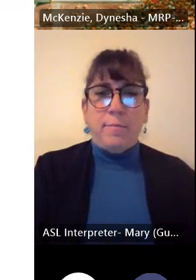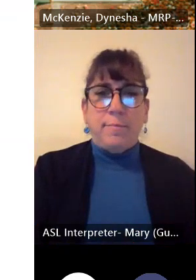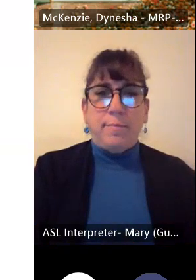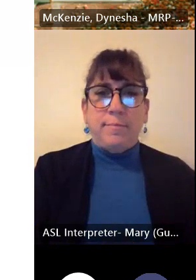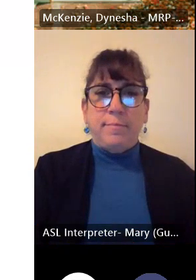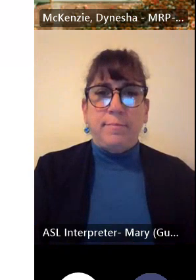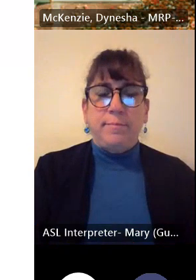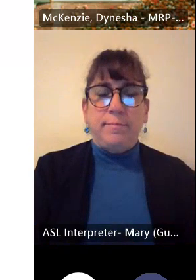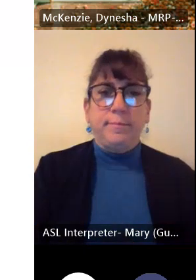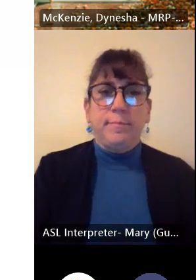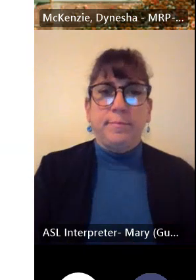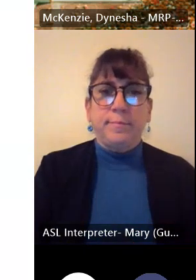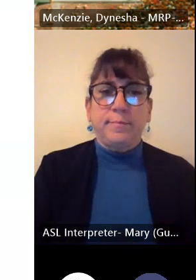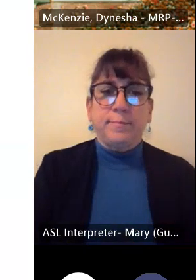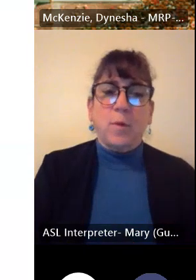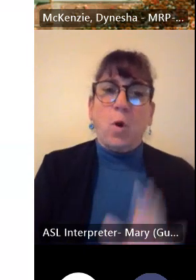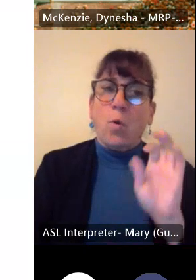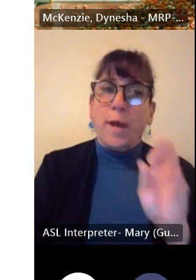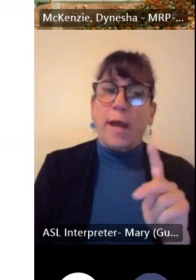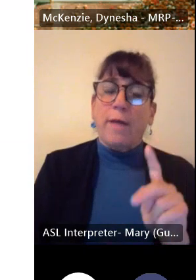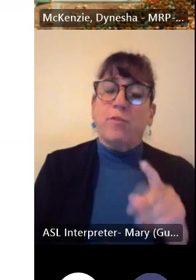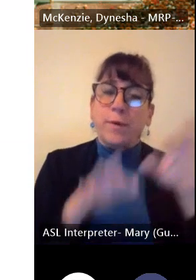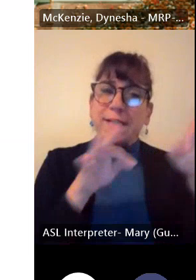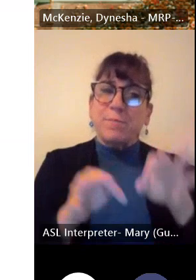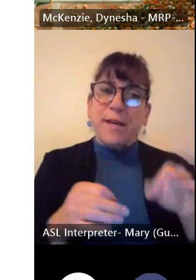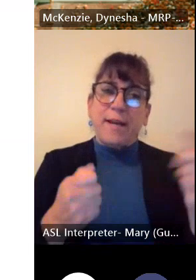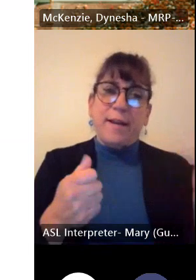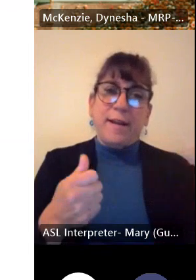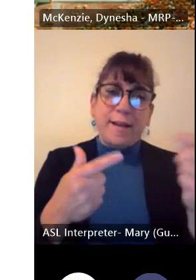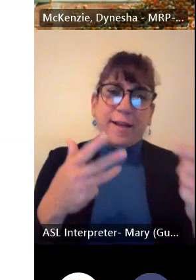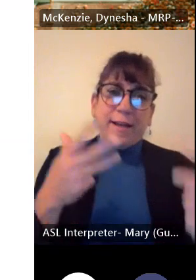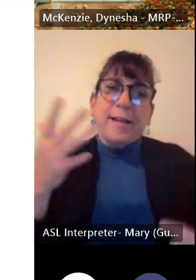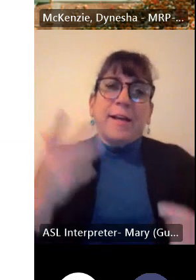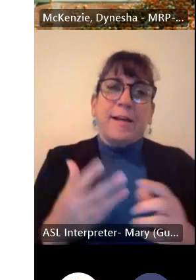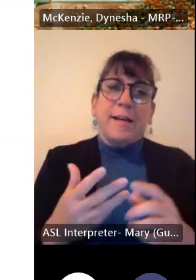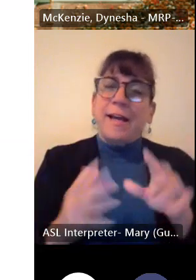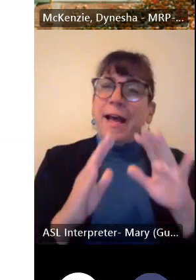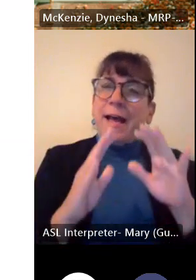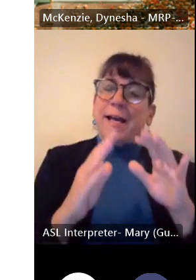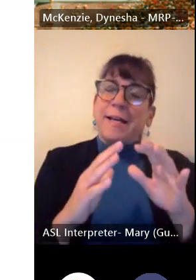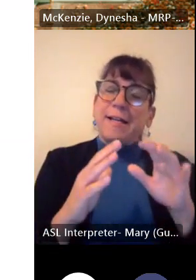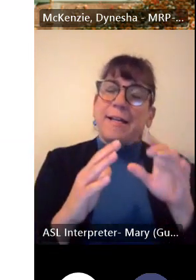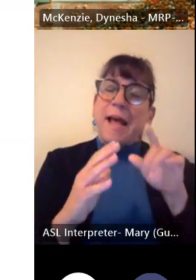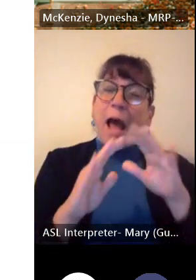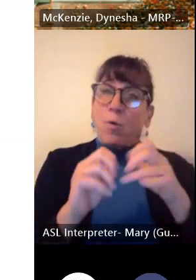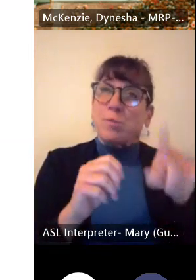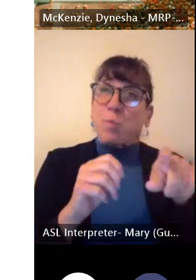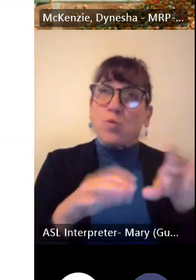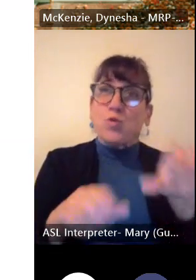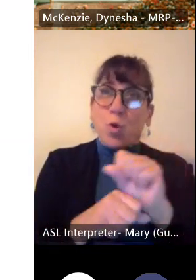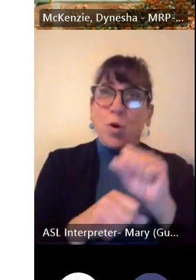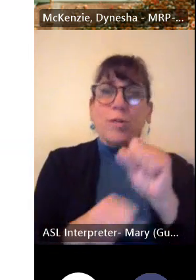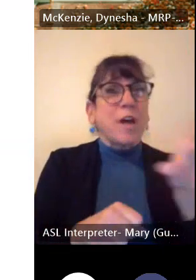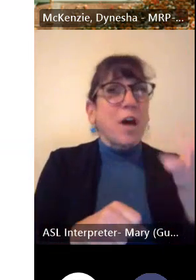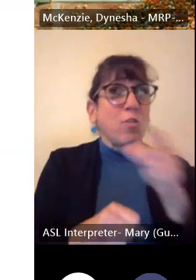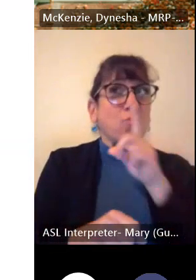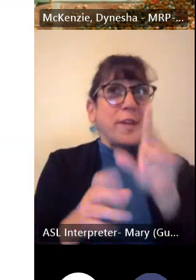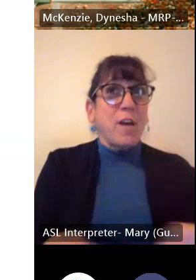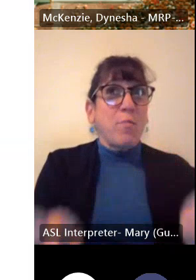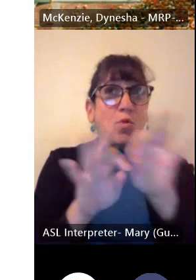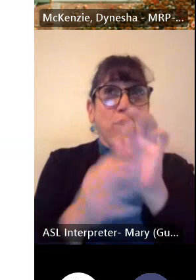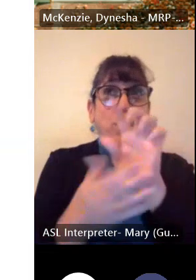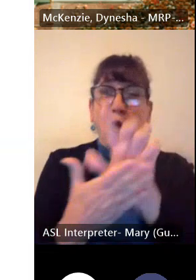All right. So after we go through, here's the ideal, the way it's supposed to work, some other super important laws that you need